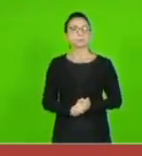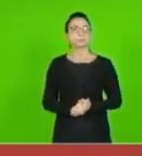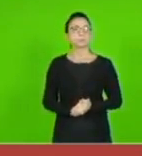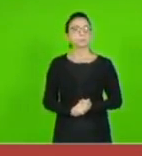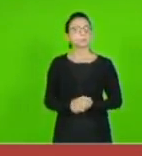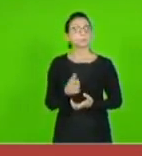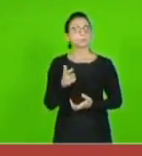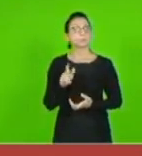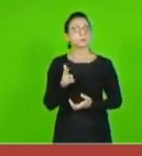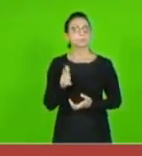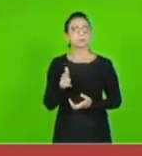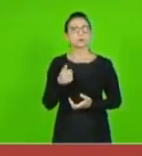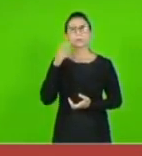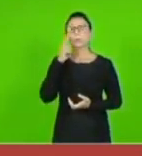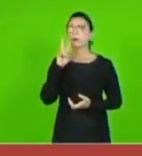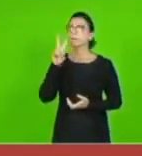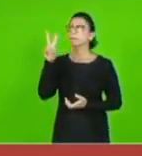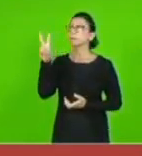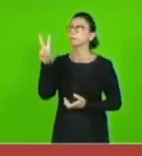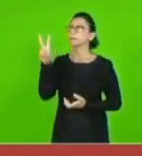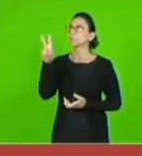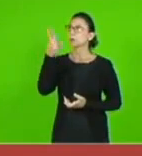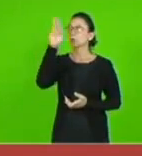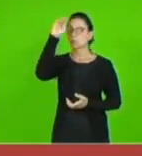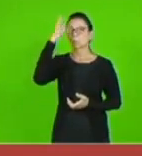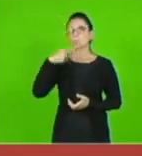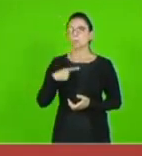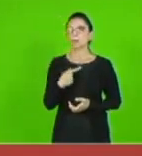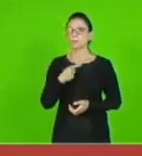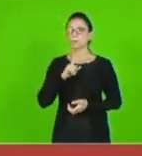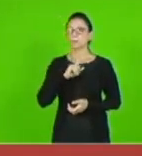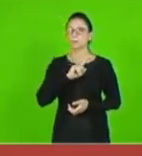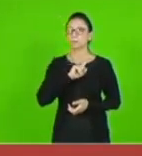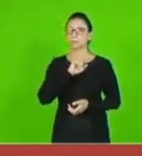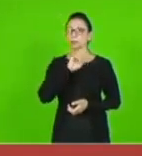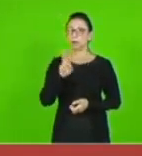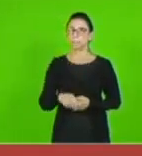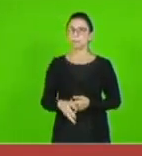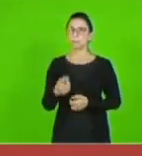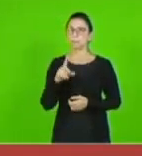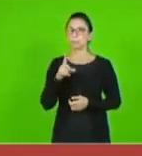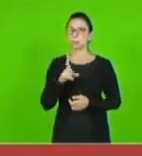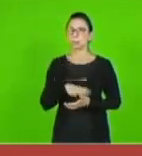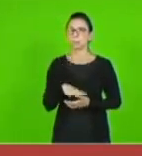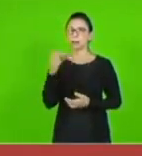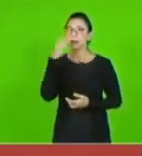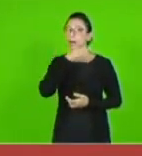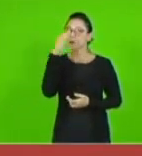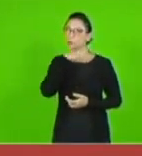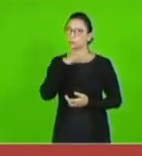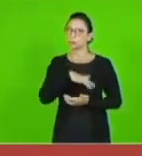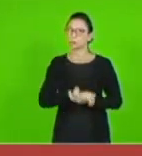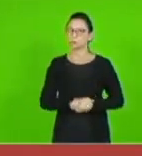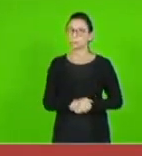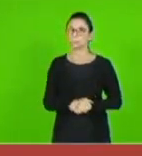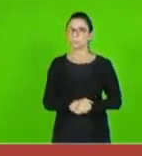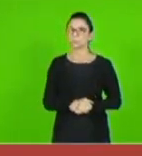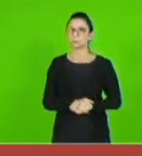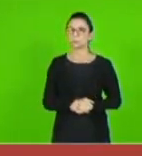he can't simply give a rational explanation for his vision.